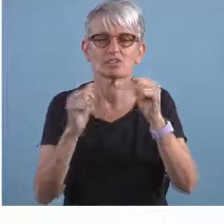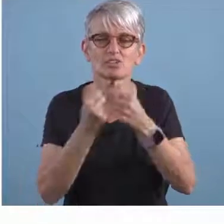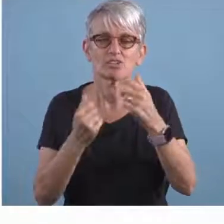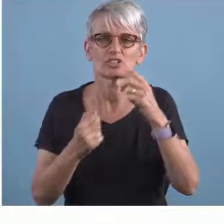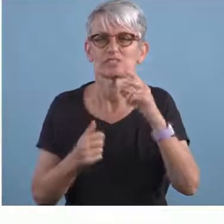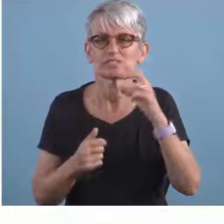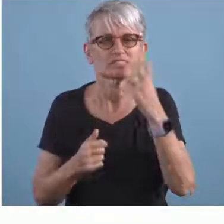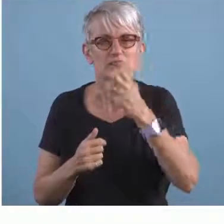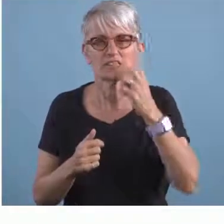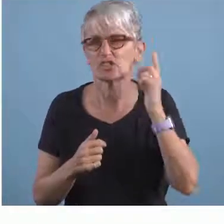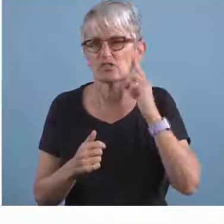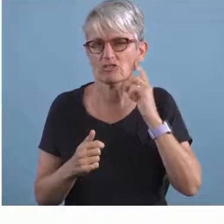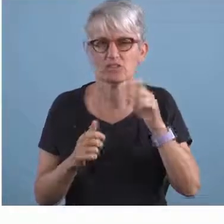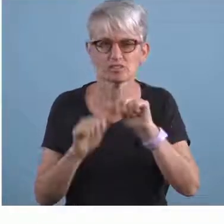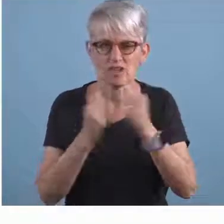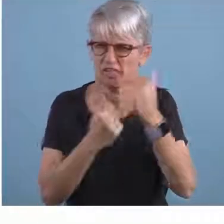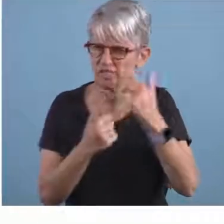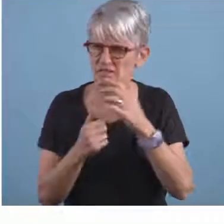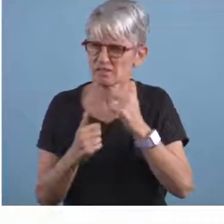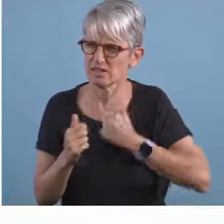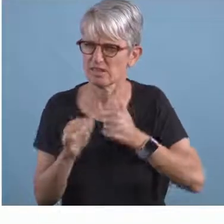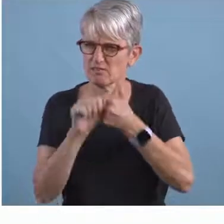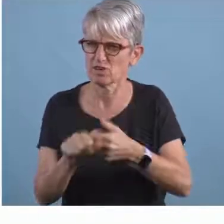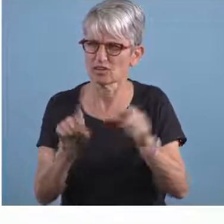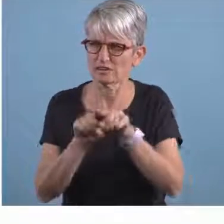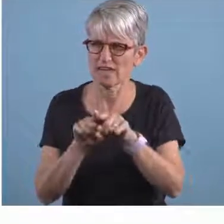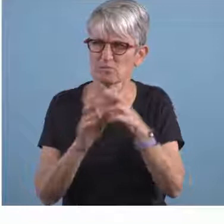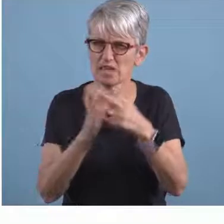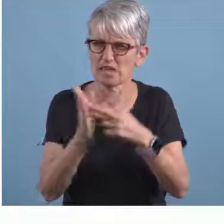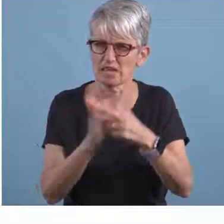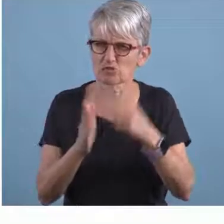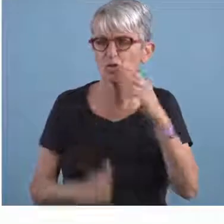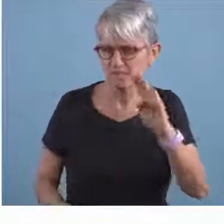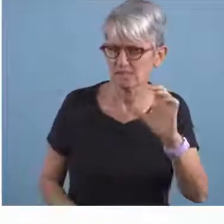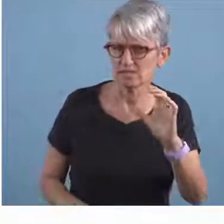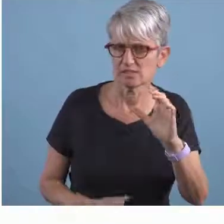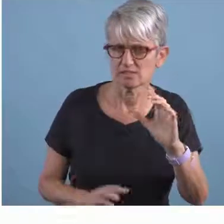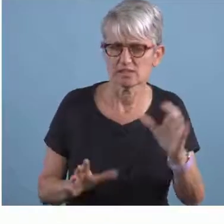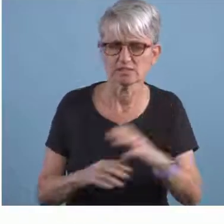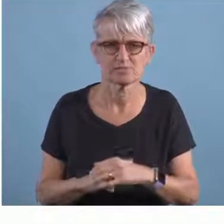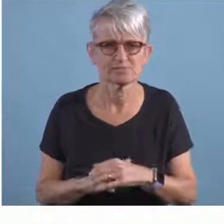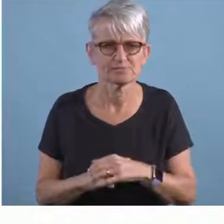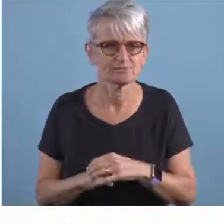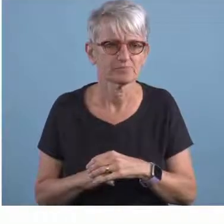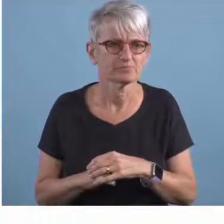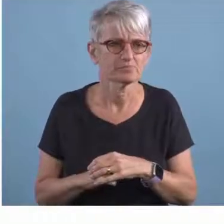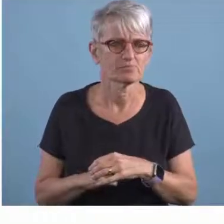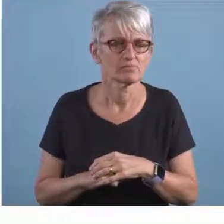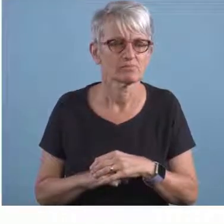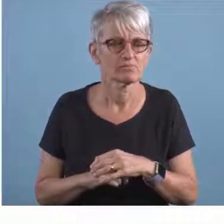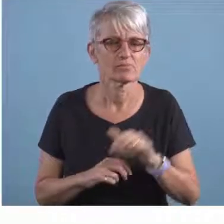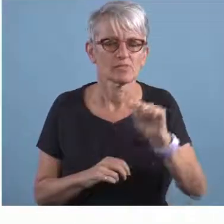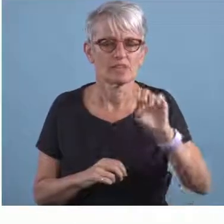think Canada follows those guidelines, at least British Columbia does. ASHA requires